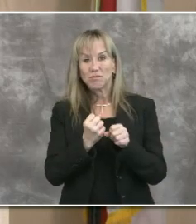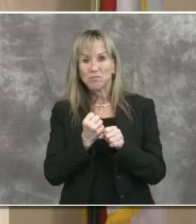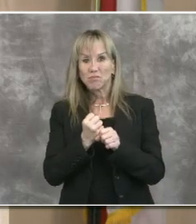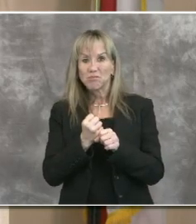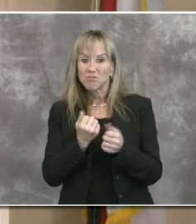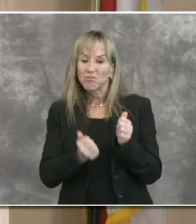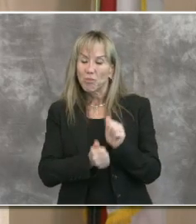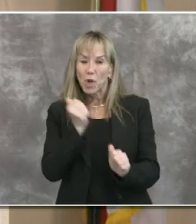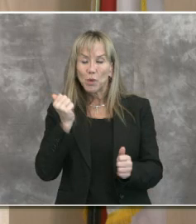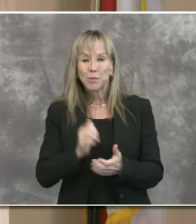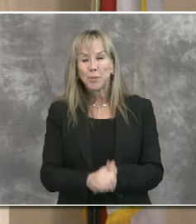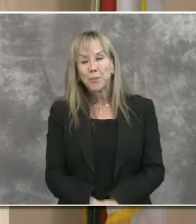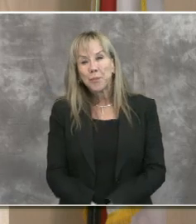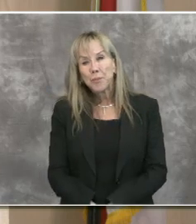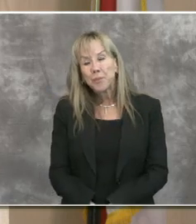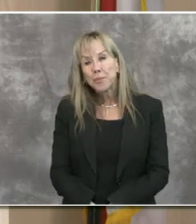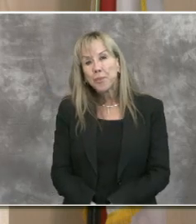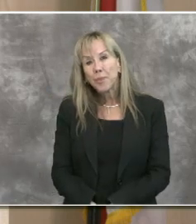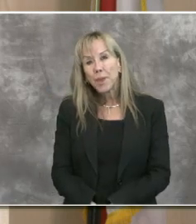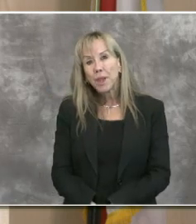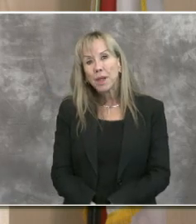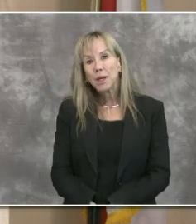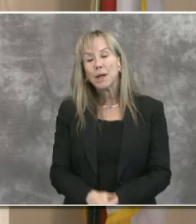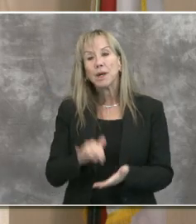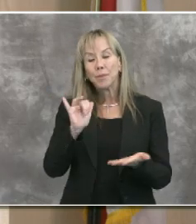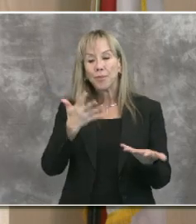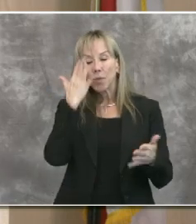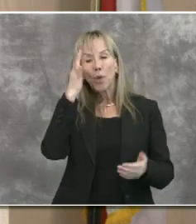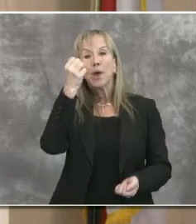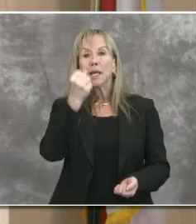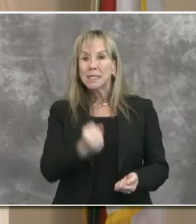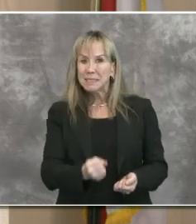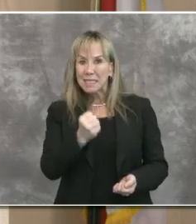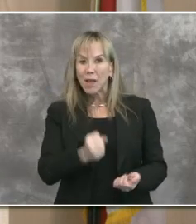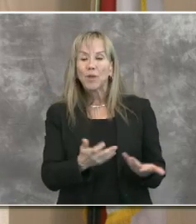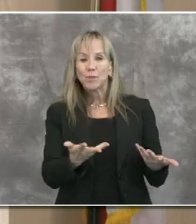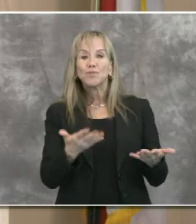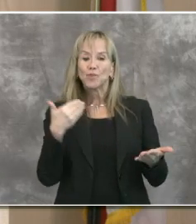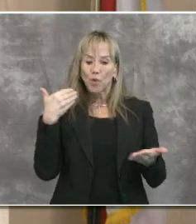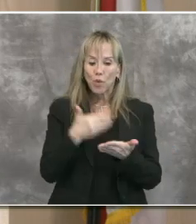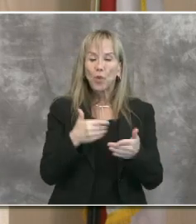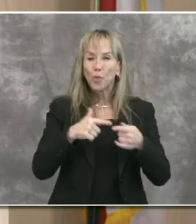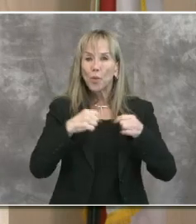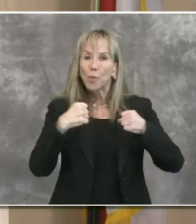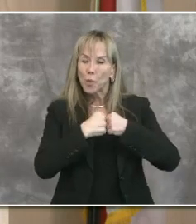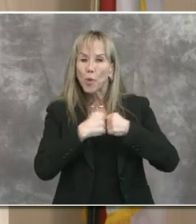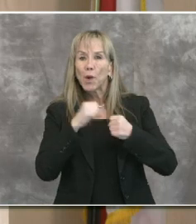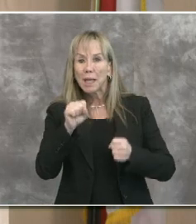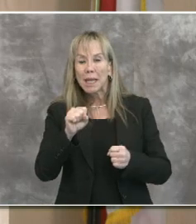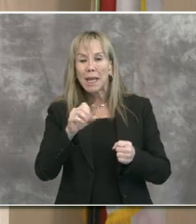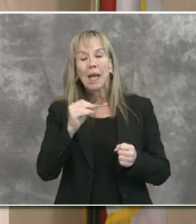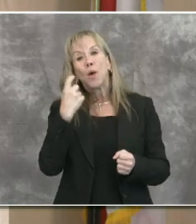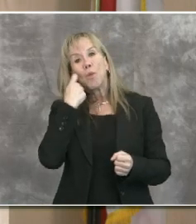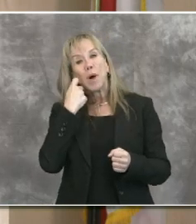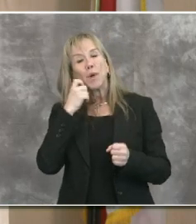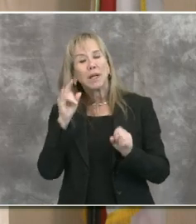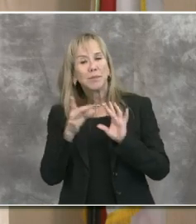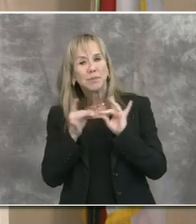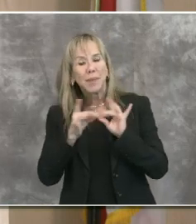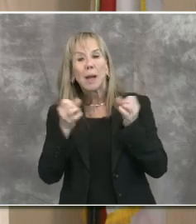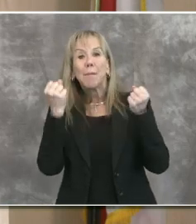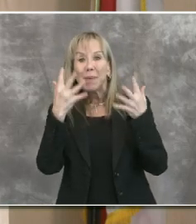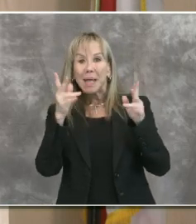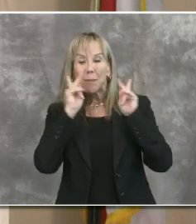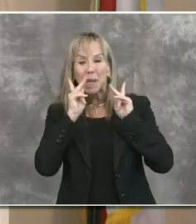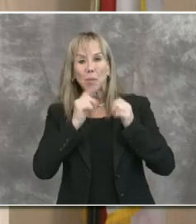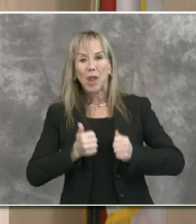the southern part of the county is unique to the border, but as it was already stated, there are many people that live